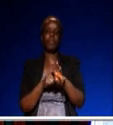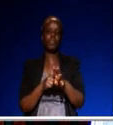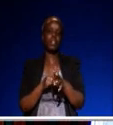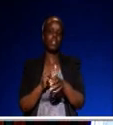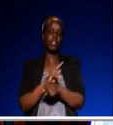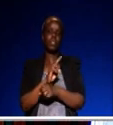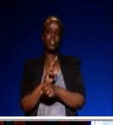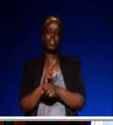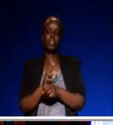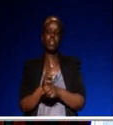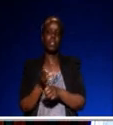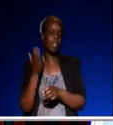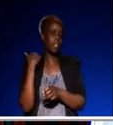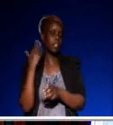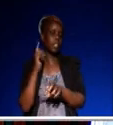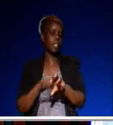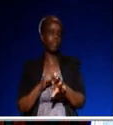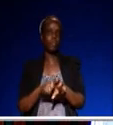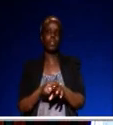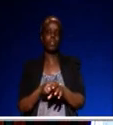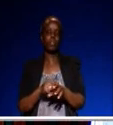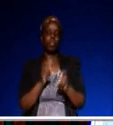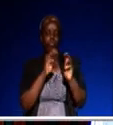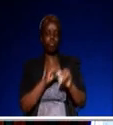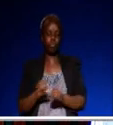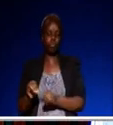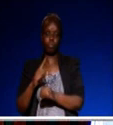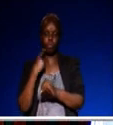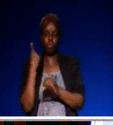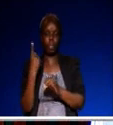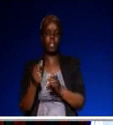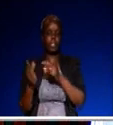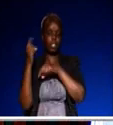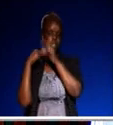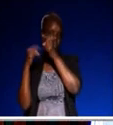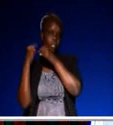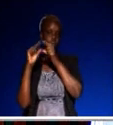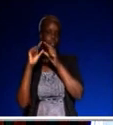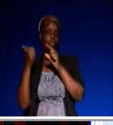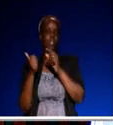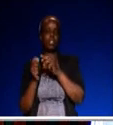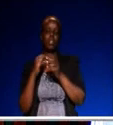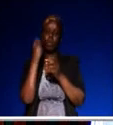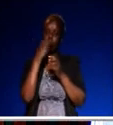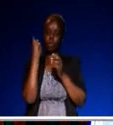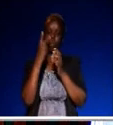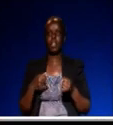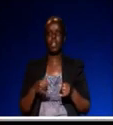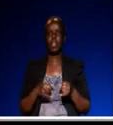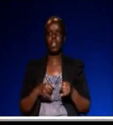was passed from one generation to the other, or narrated by word of